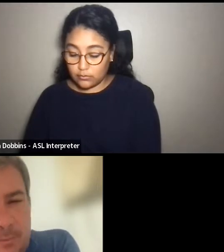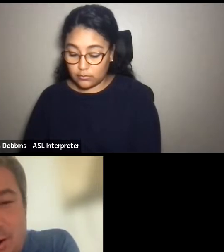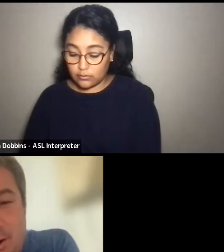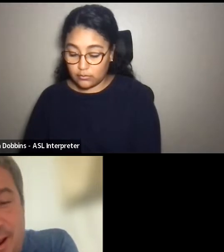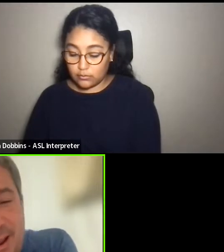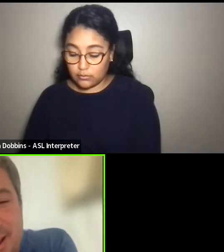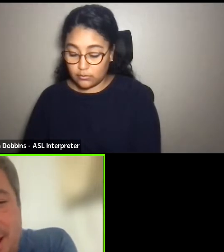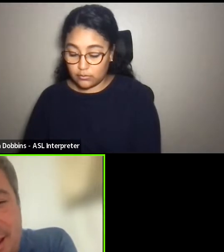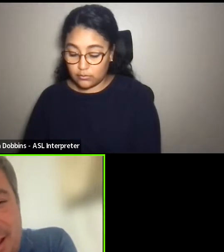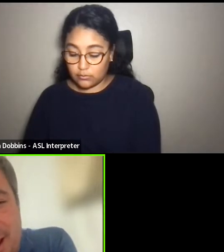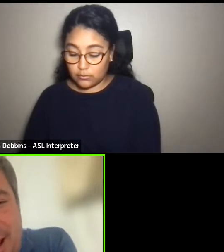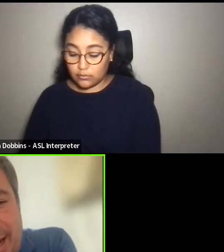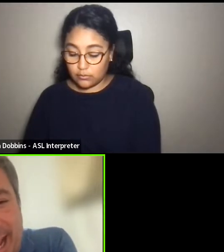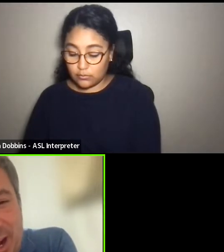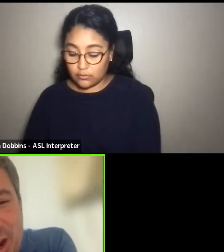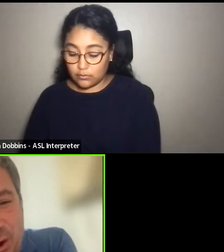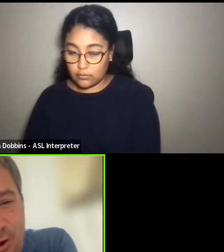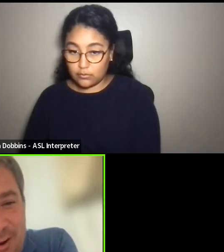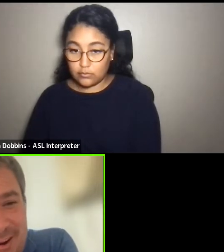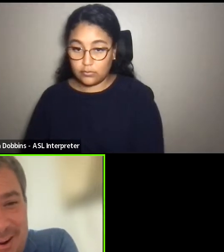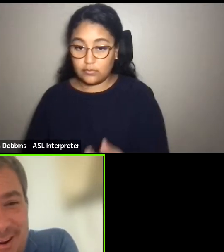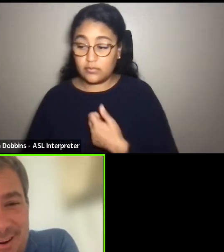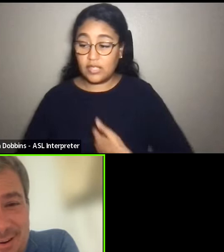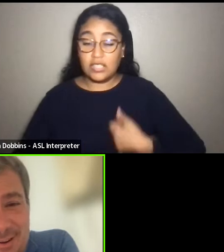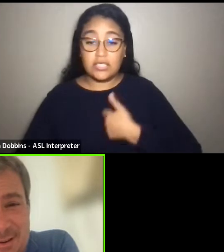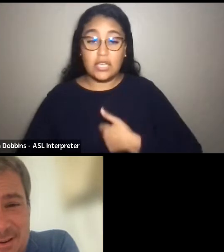No, yeah. I was waiting for people to exit. I can't hear.